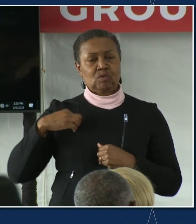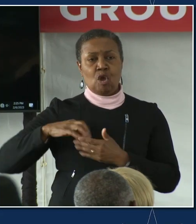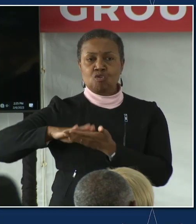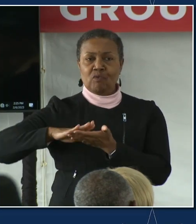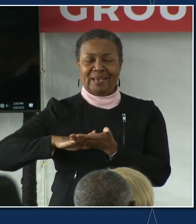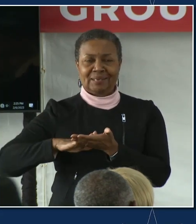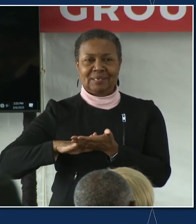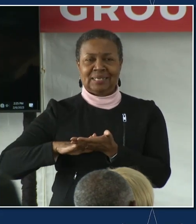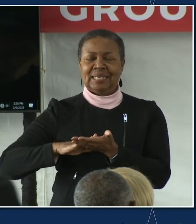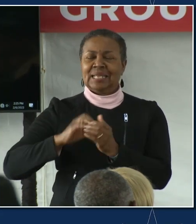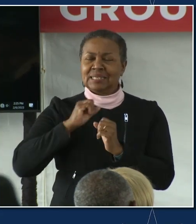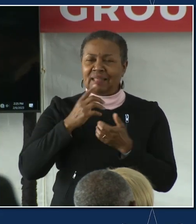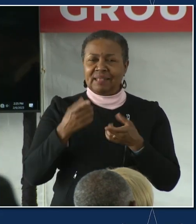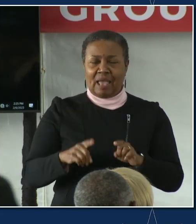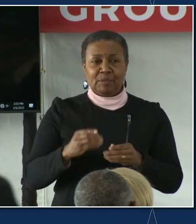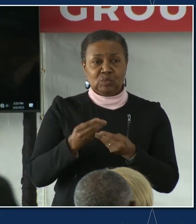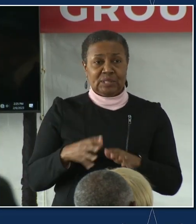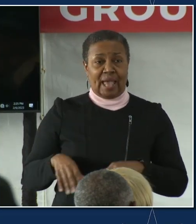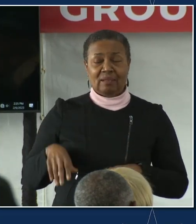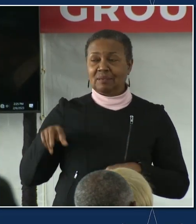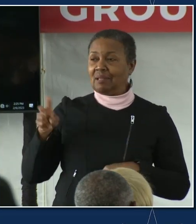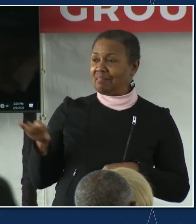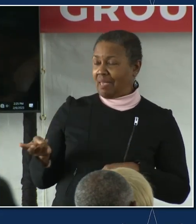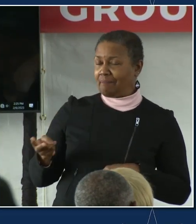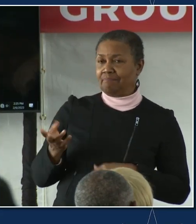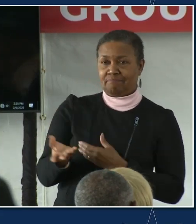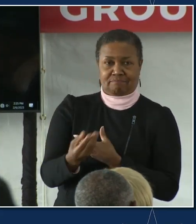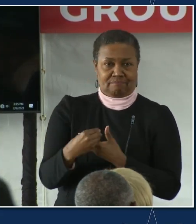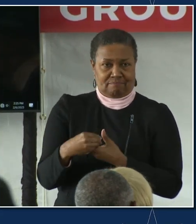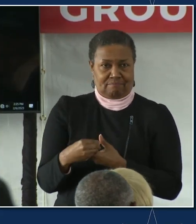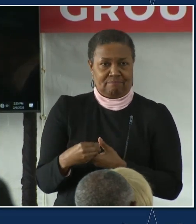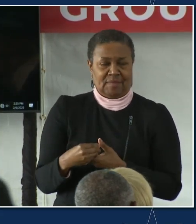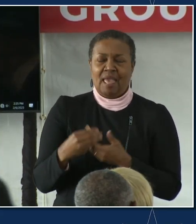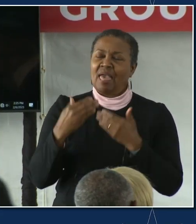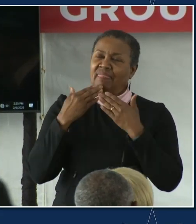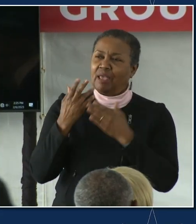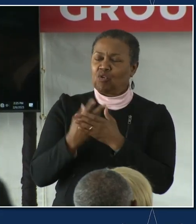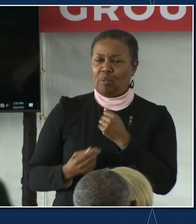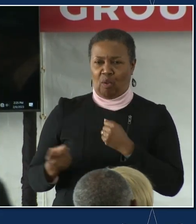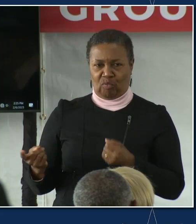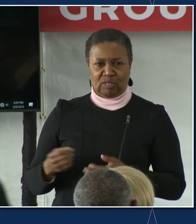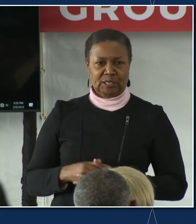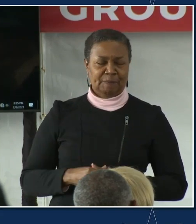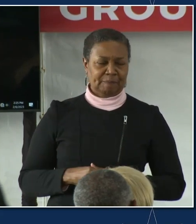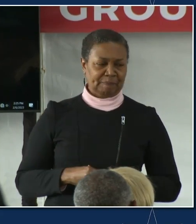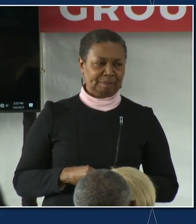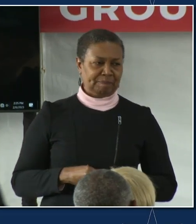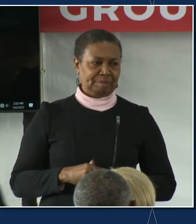because none of these things happen without them being there. So thank you both.